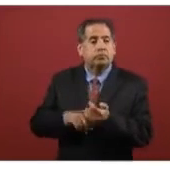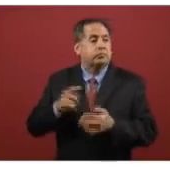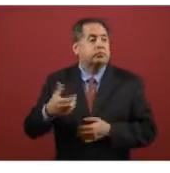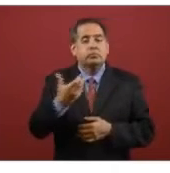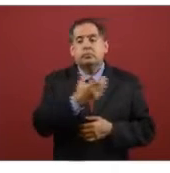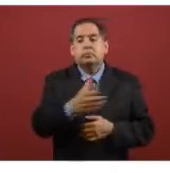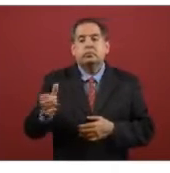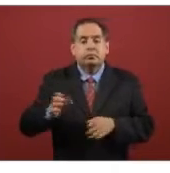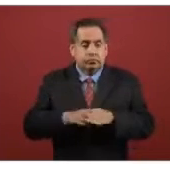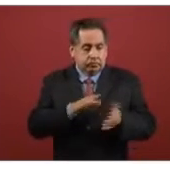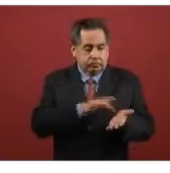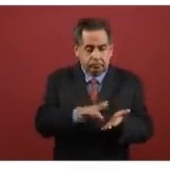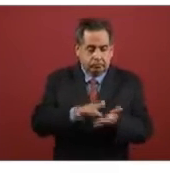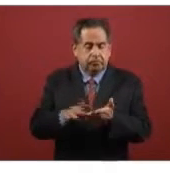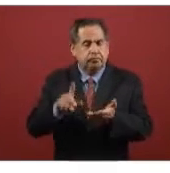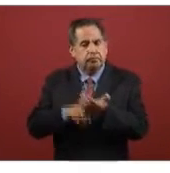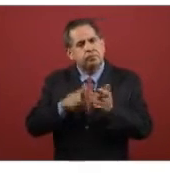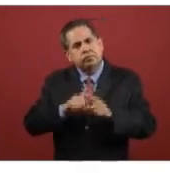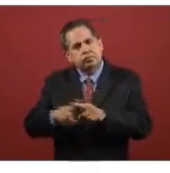they actually give it to you in writing.